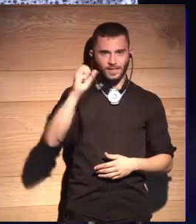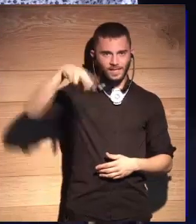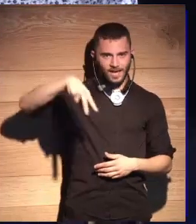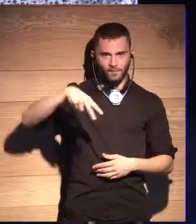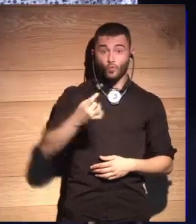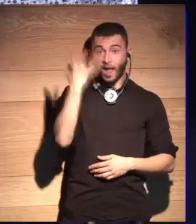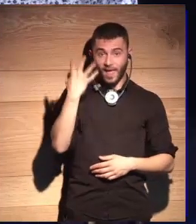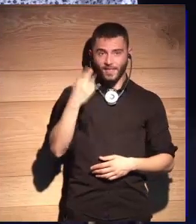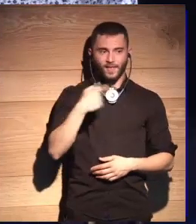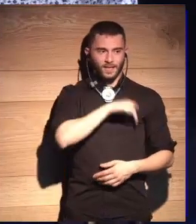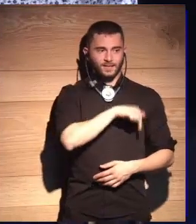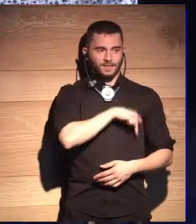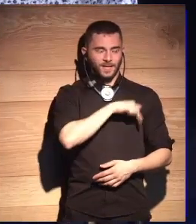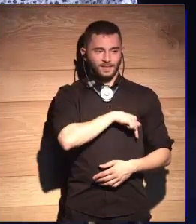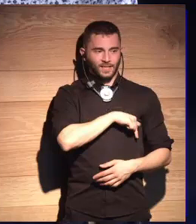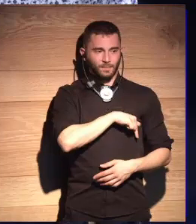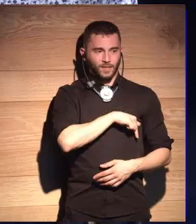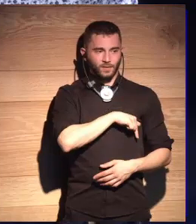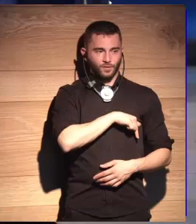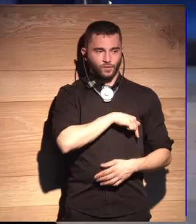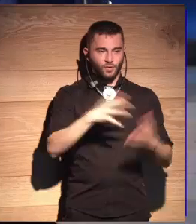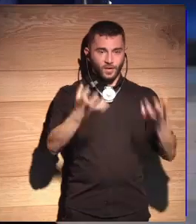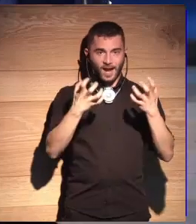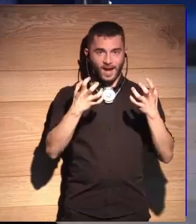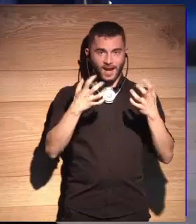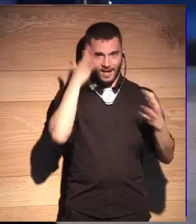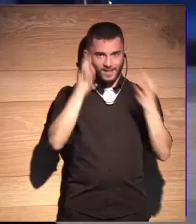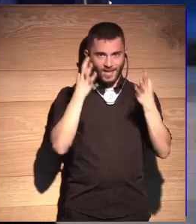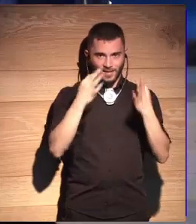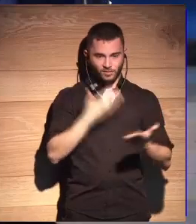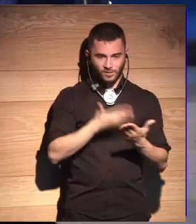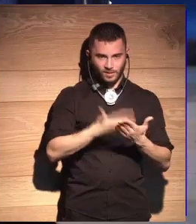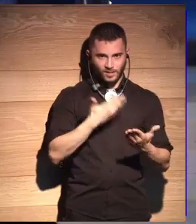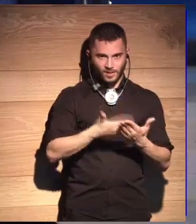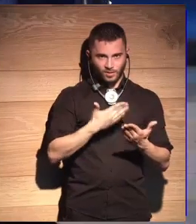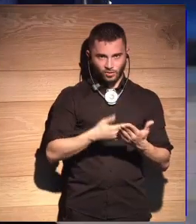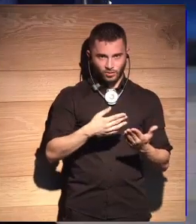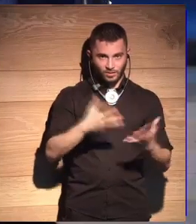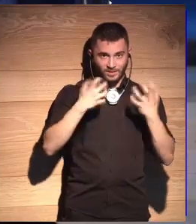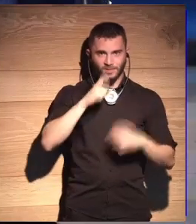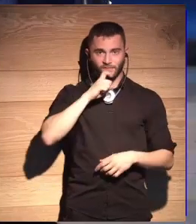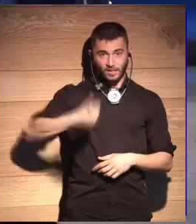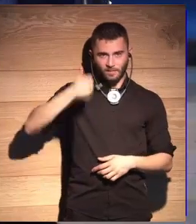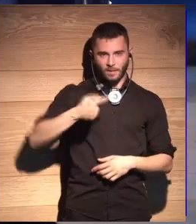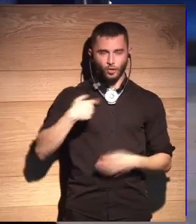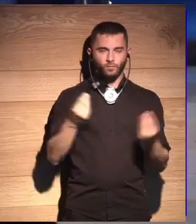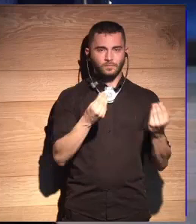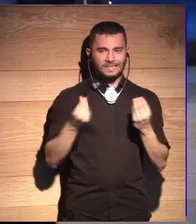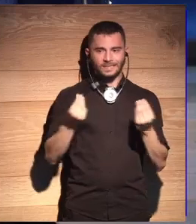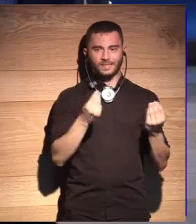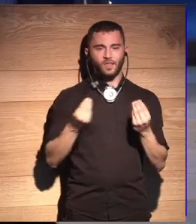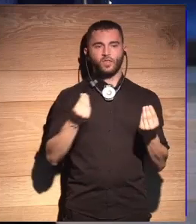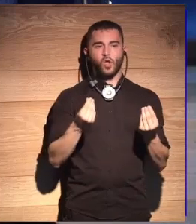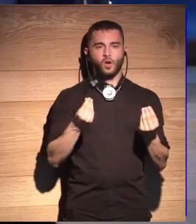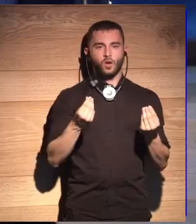obstacle. I mean, one of the ideas contained in William's book is the idea that the sentiment is more difficult to be